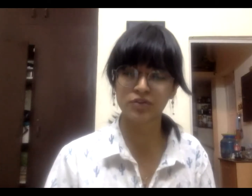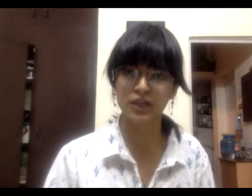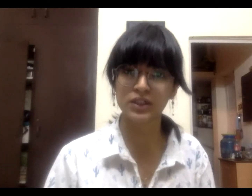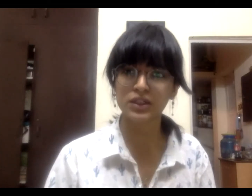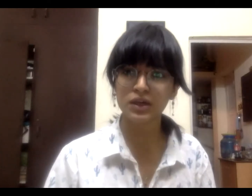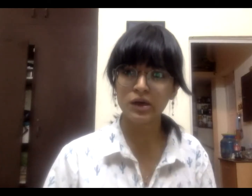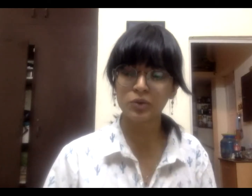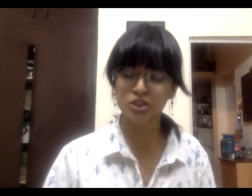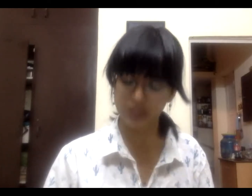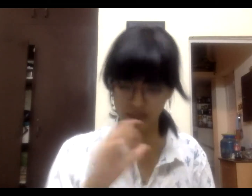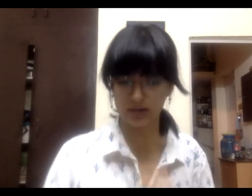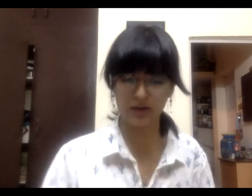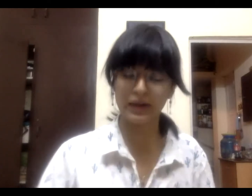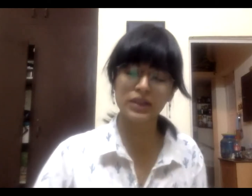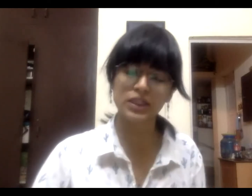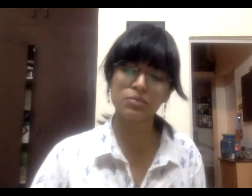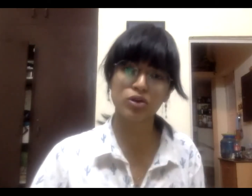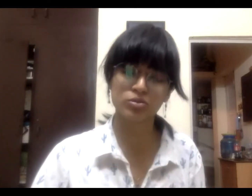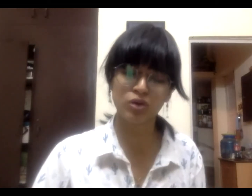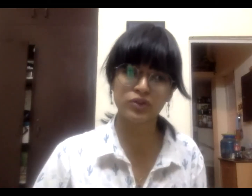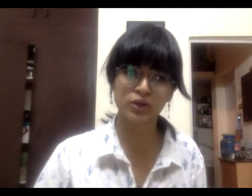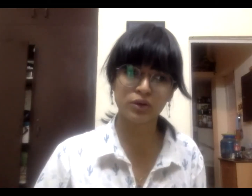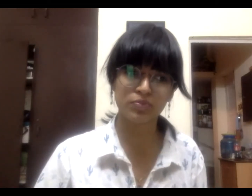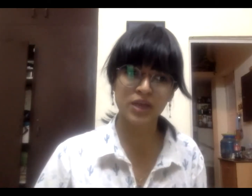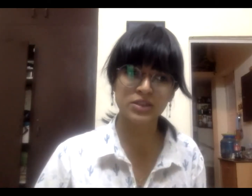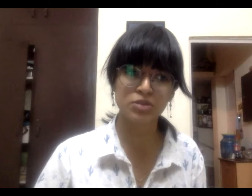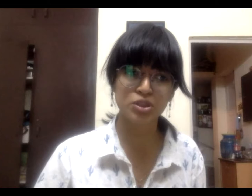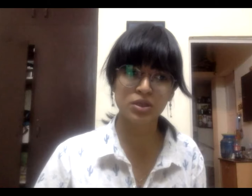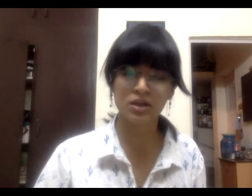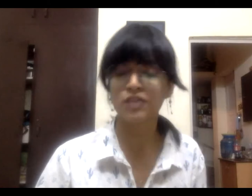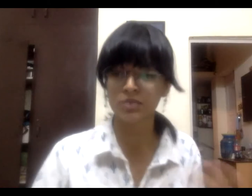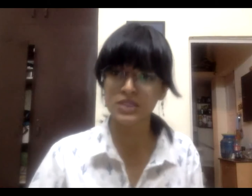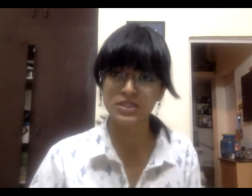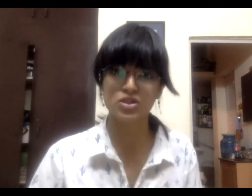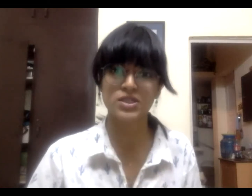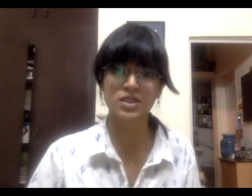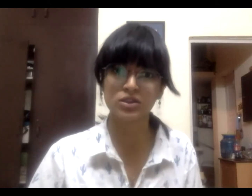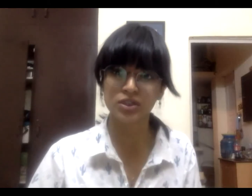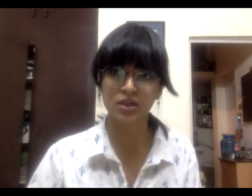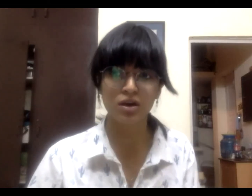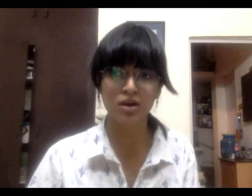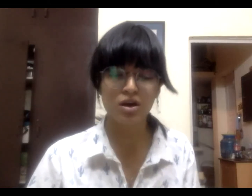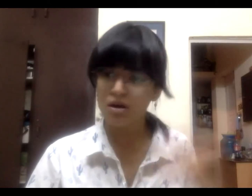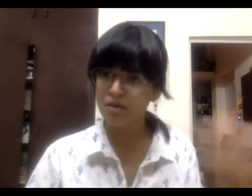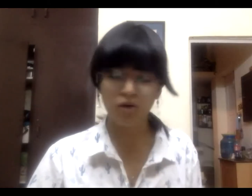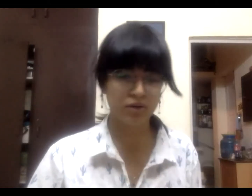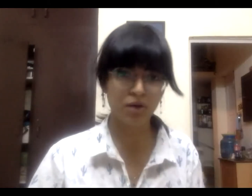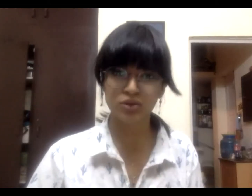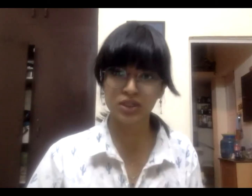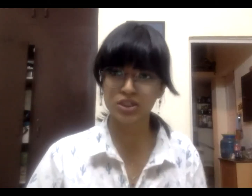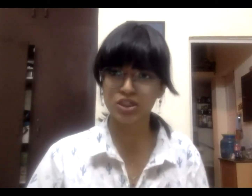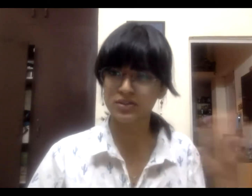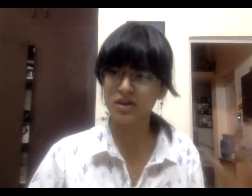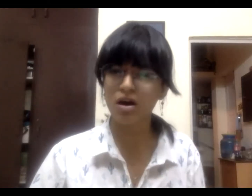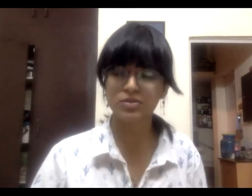have provided, which is again linked at the bottom of the exhibition. If anybody is interested in reading more